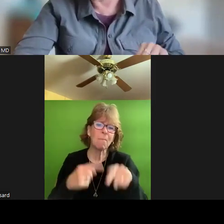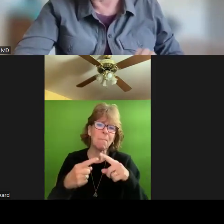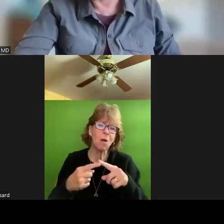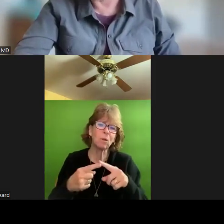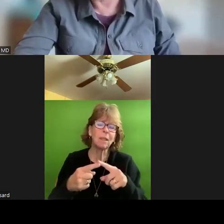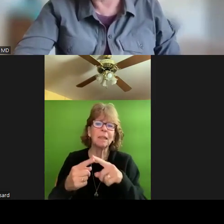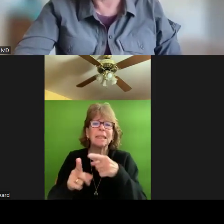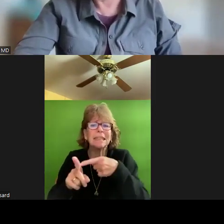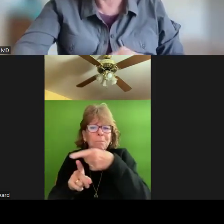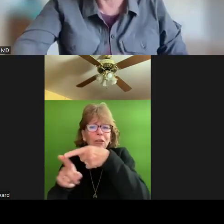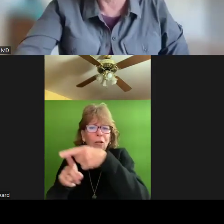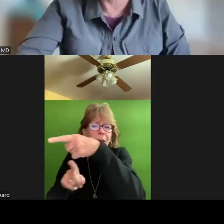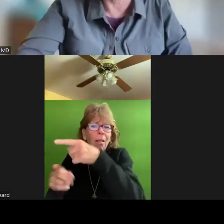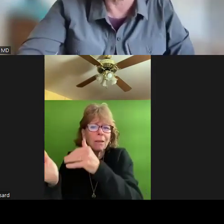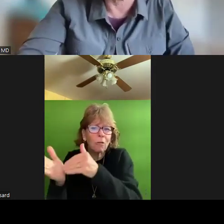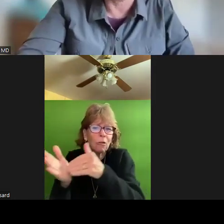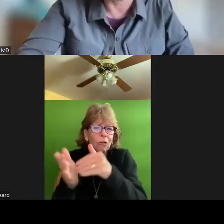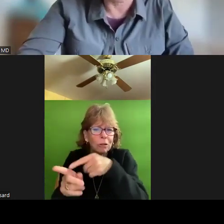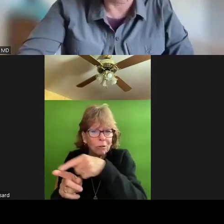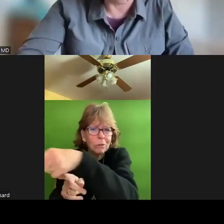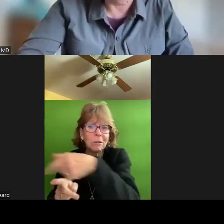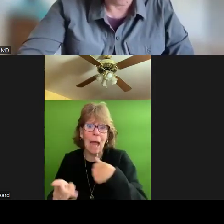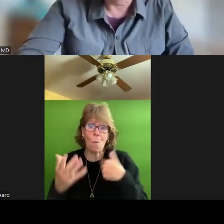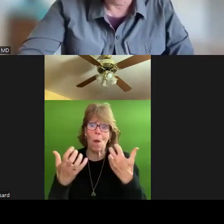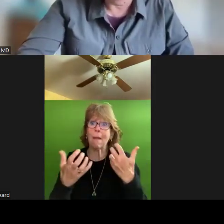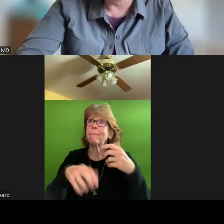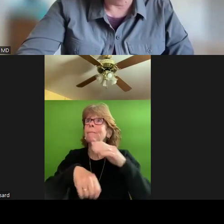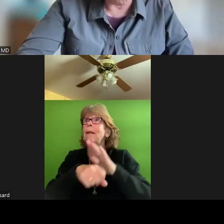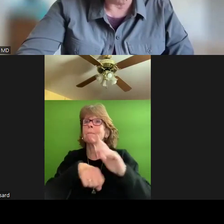the specialty referrals, so that we'll have time for questions.